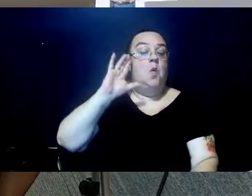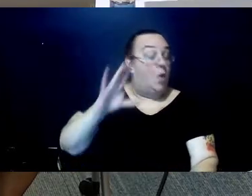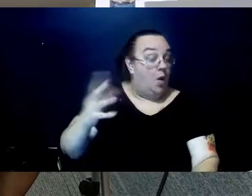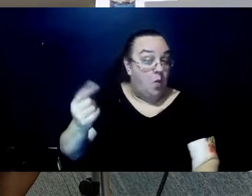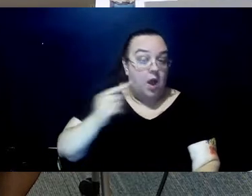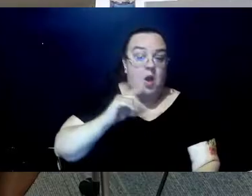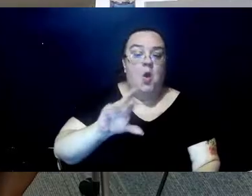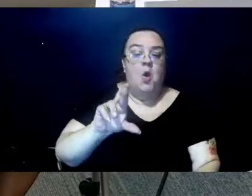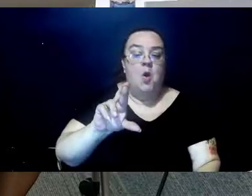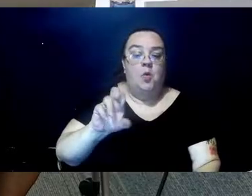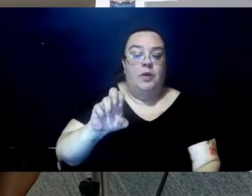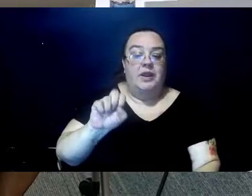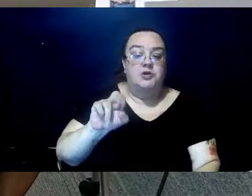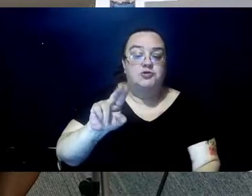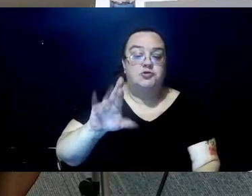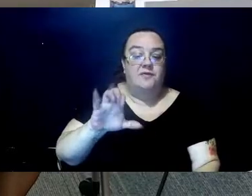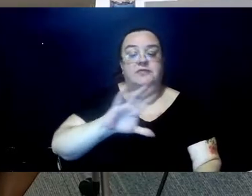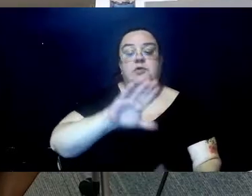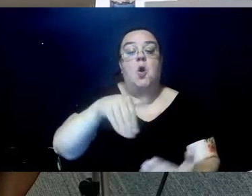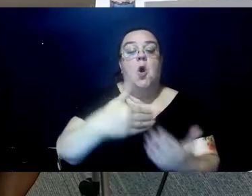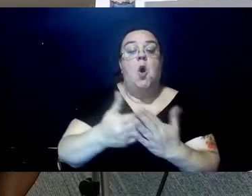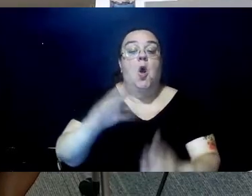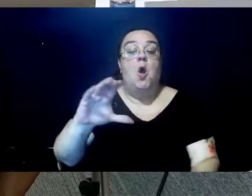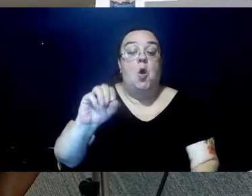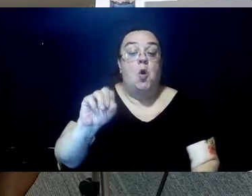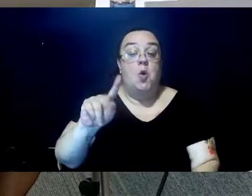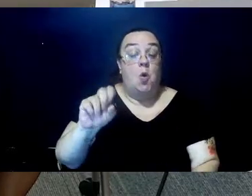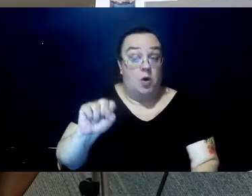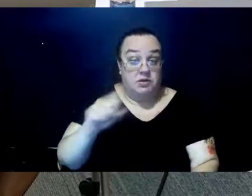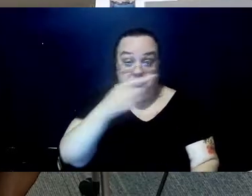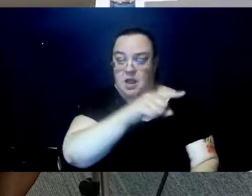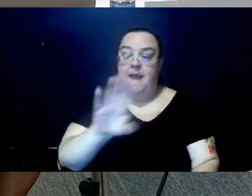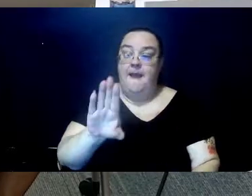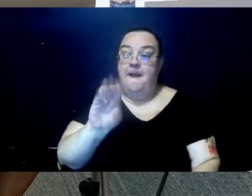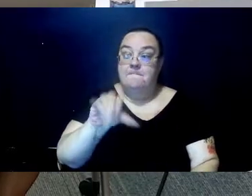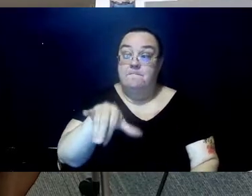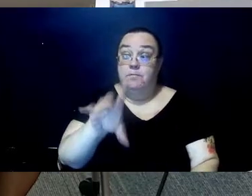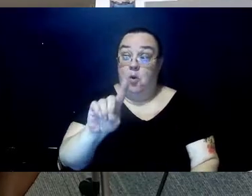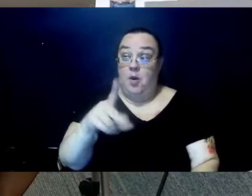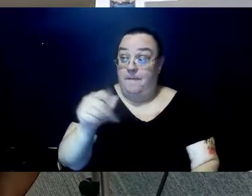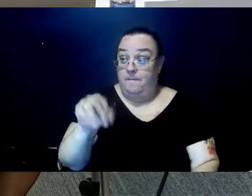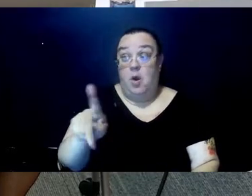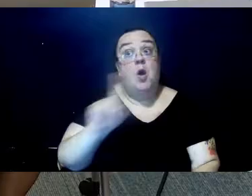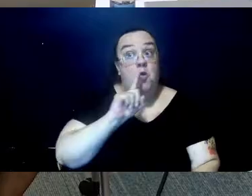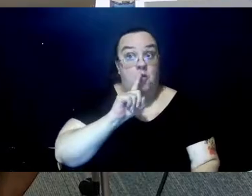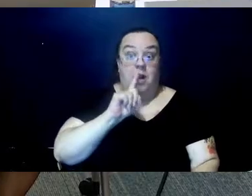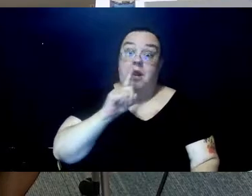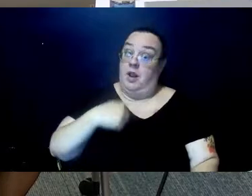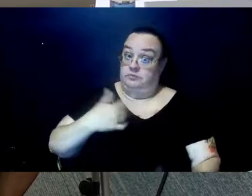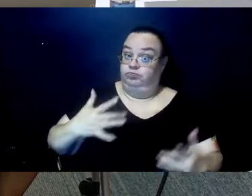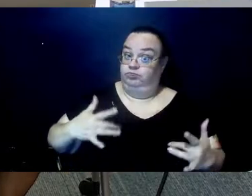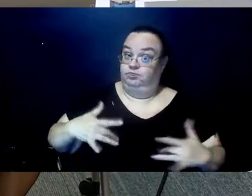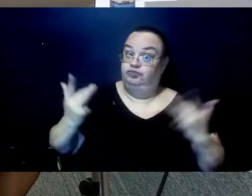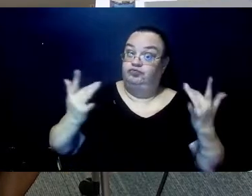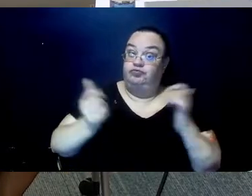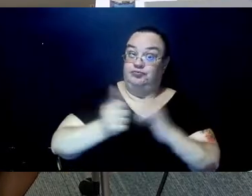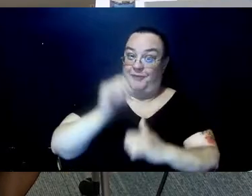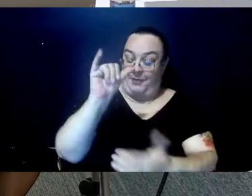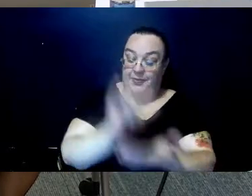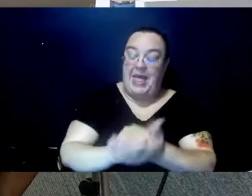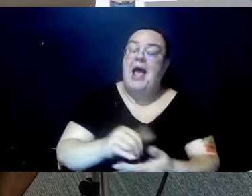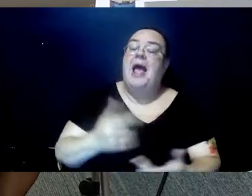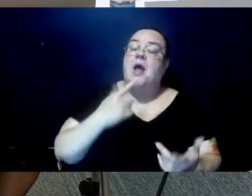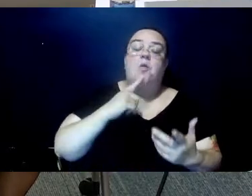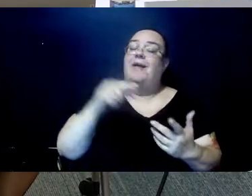of the courts at Boyd Park, in which we're really excited about. So this is just acknowledging that